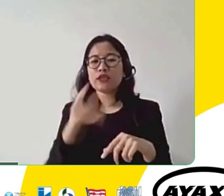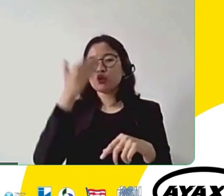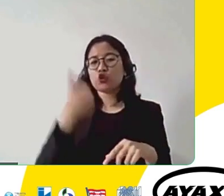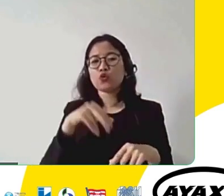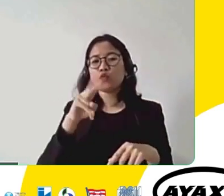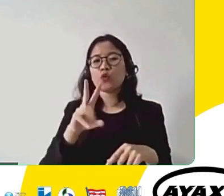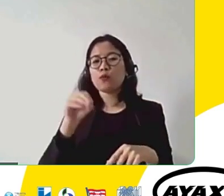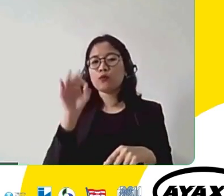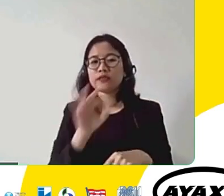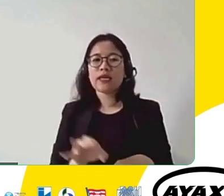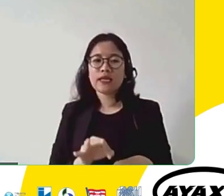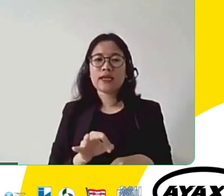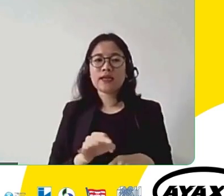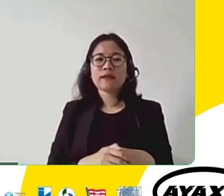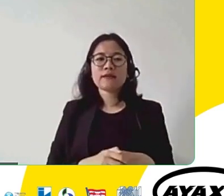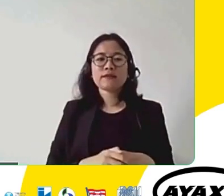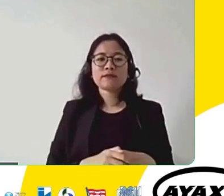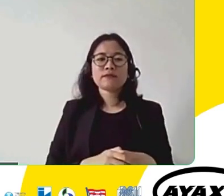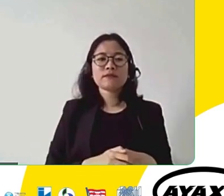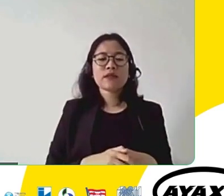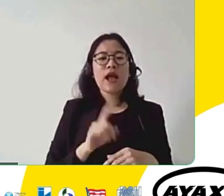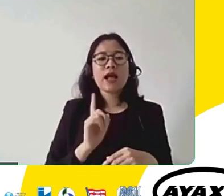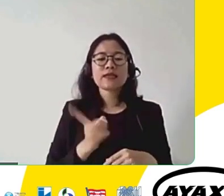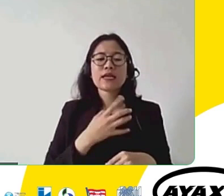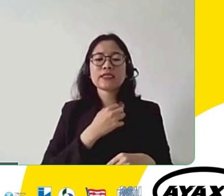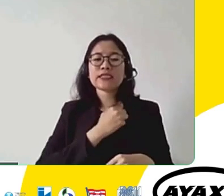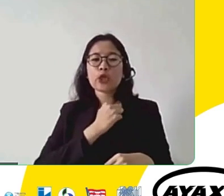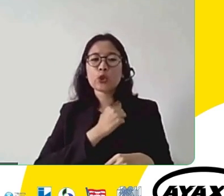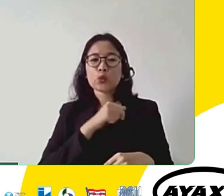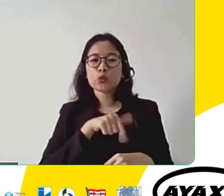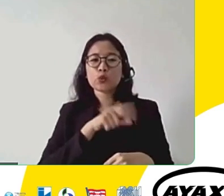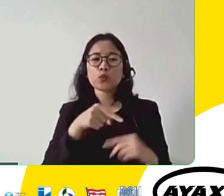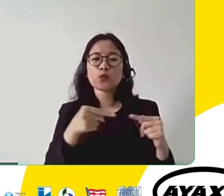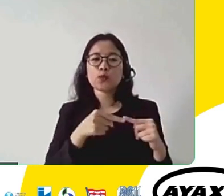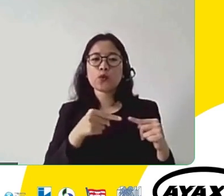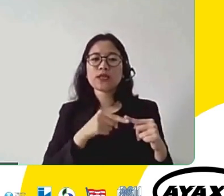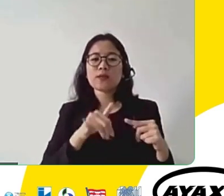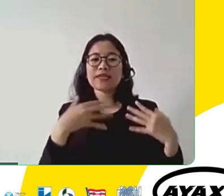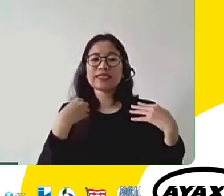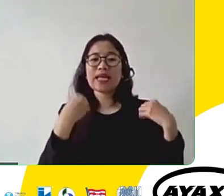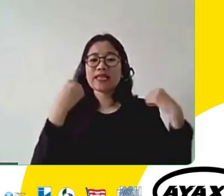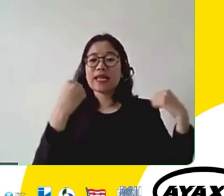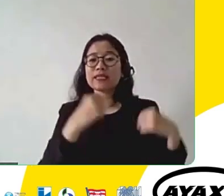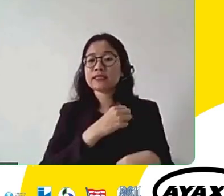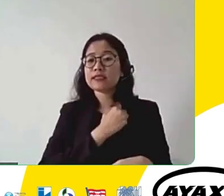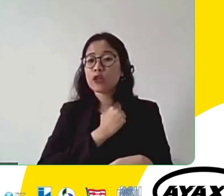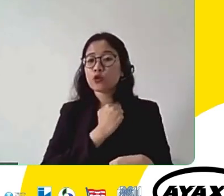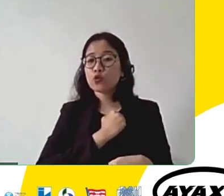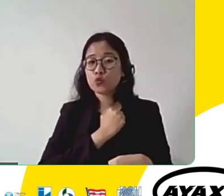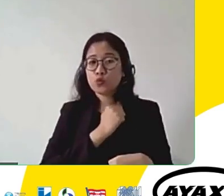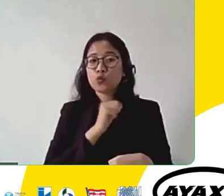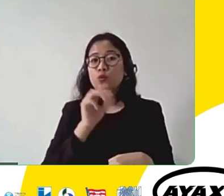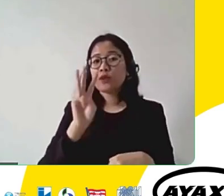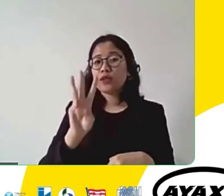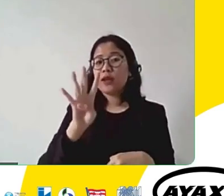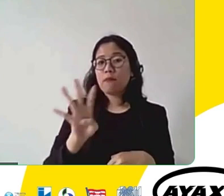heart disease, 19% from chronic obstructive pulmonary diseases, COPD, and 7% from